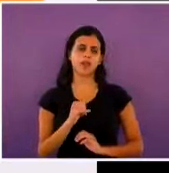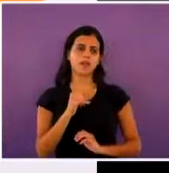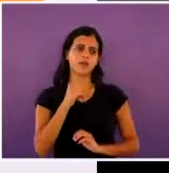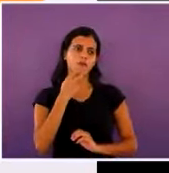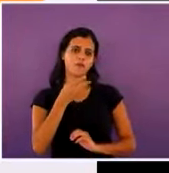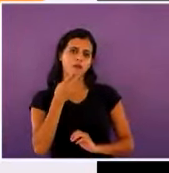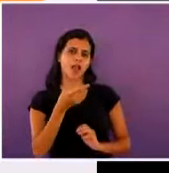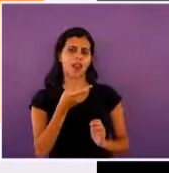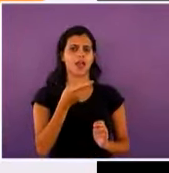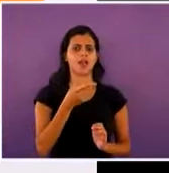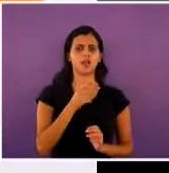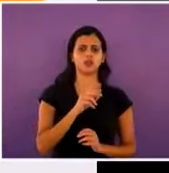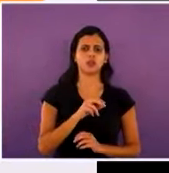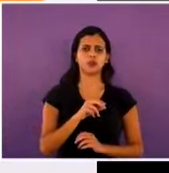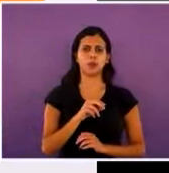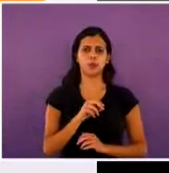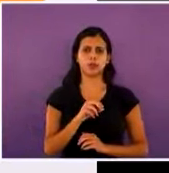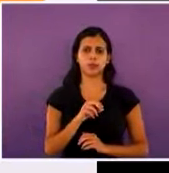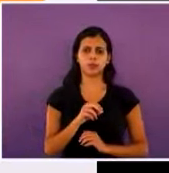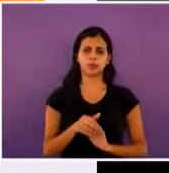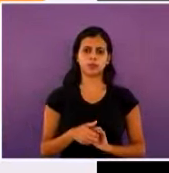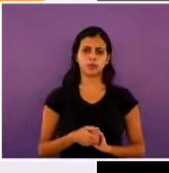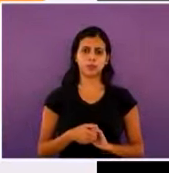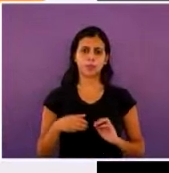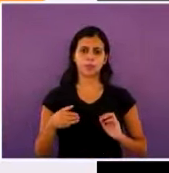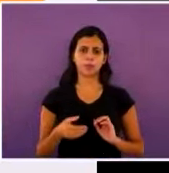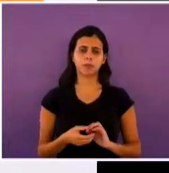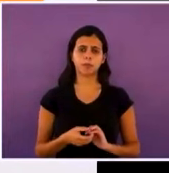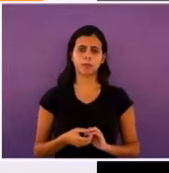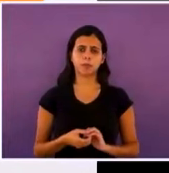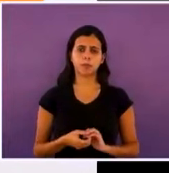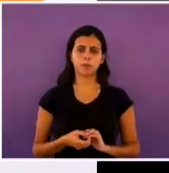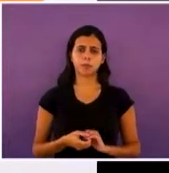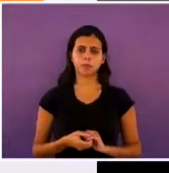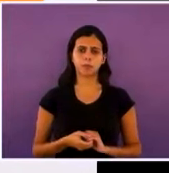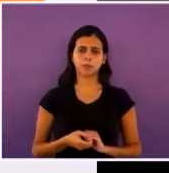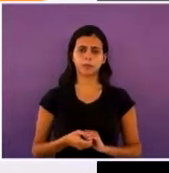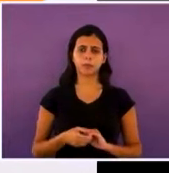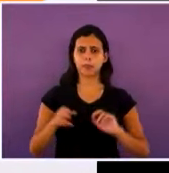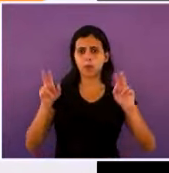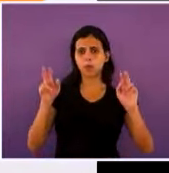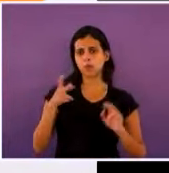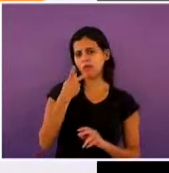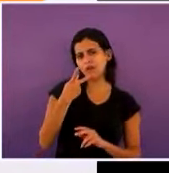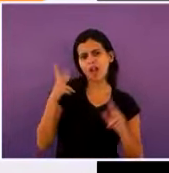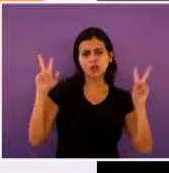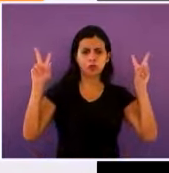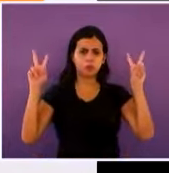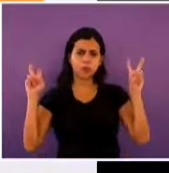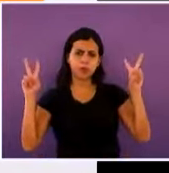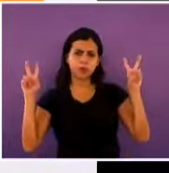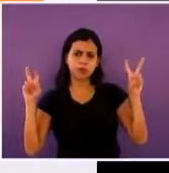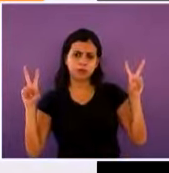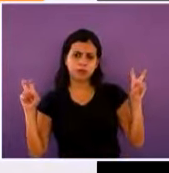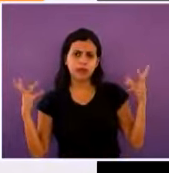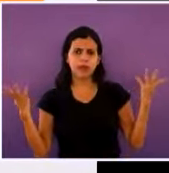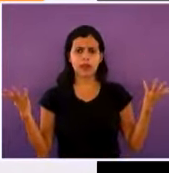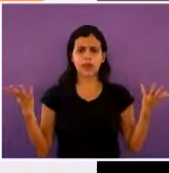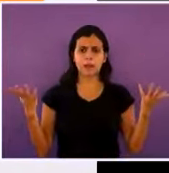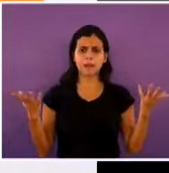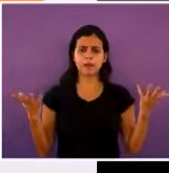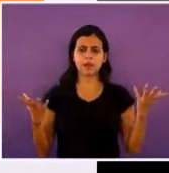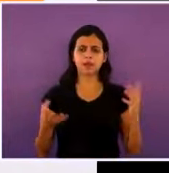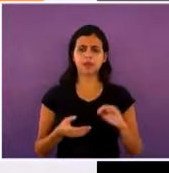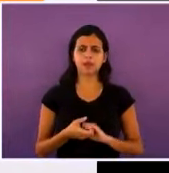dos ícones. Or he wouldn't talk to them about Mary or about other